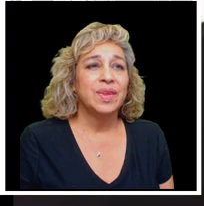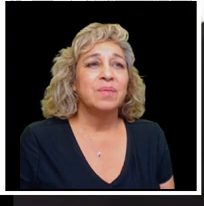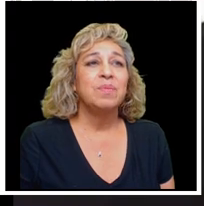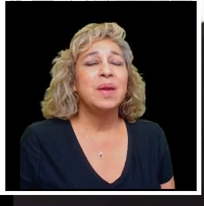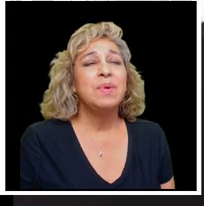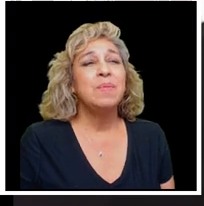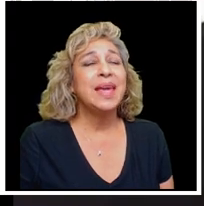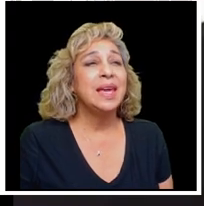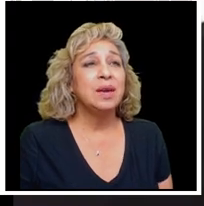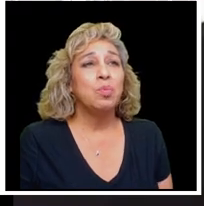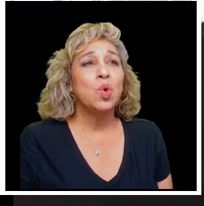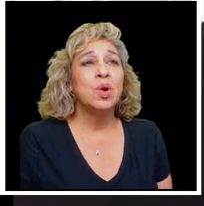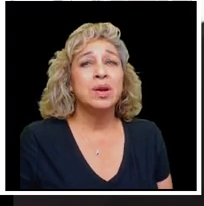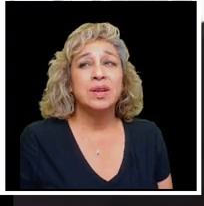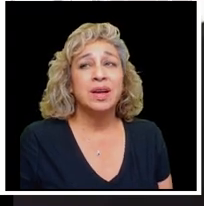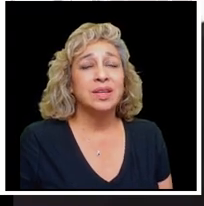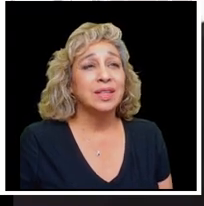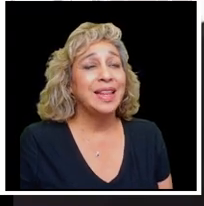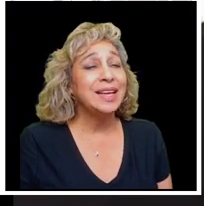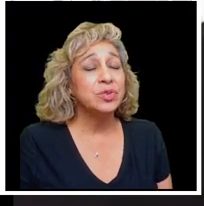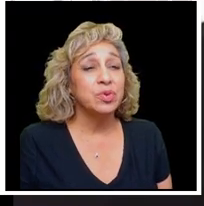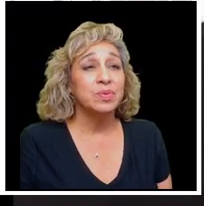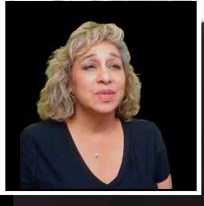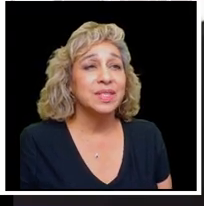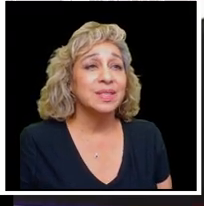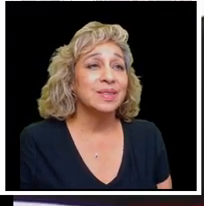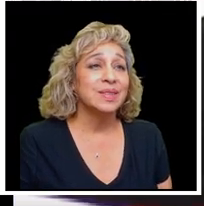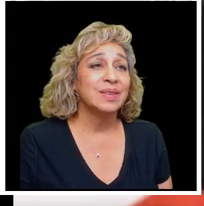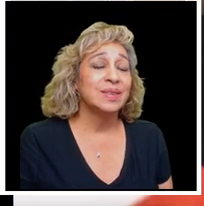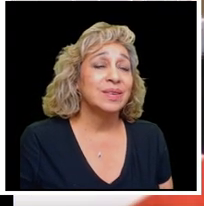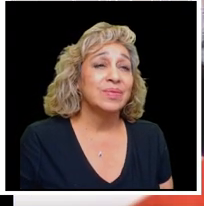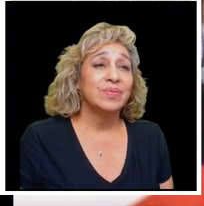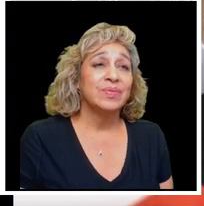maybe making more classrooms